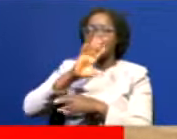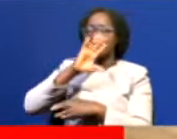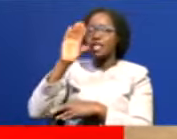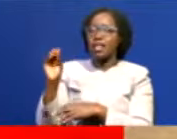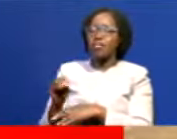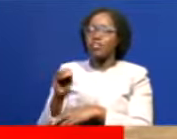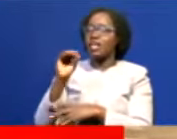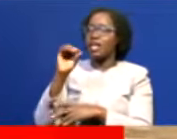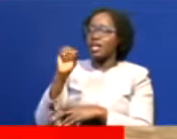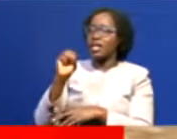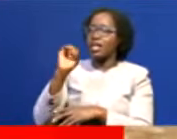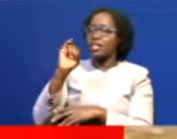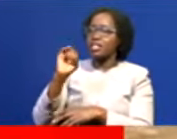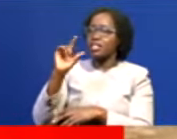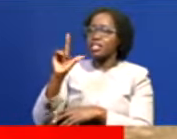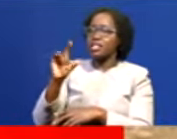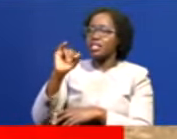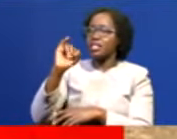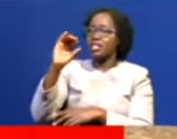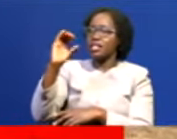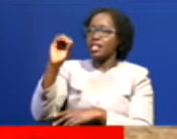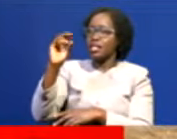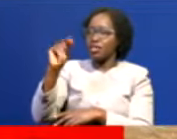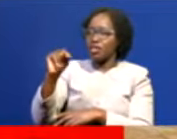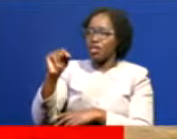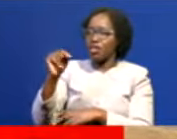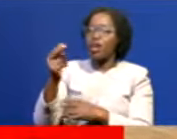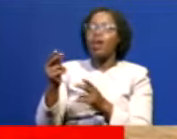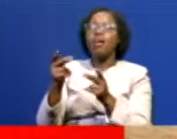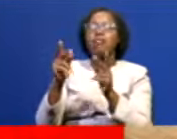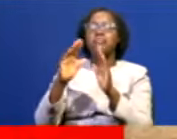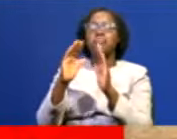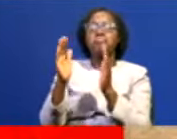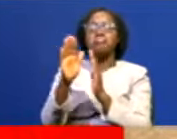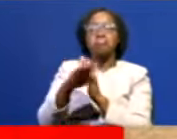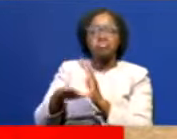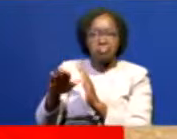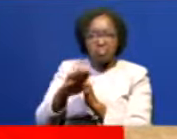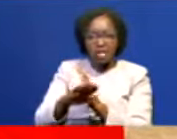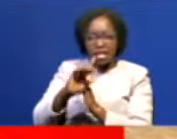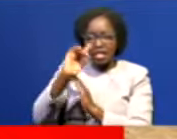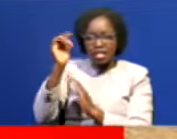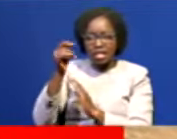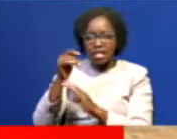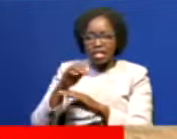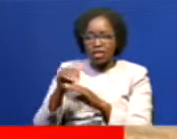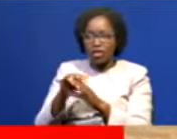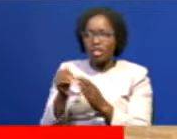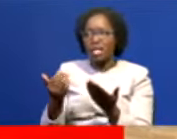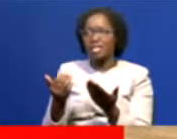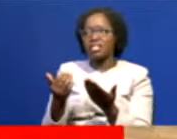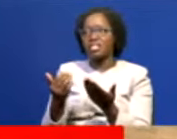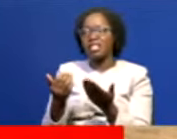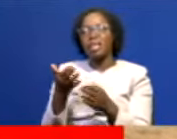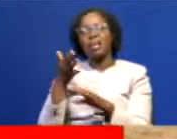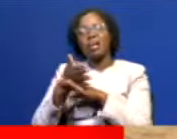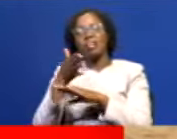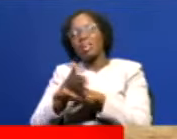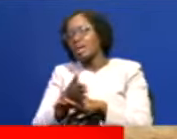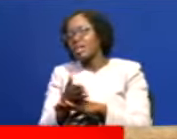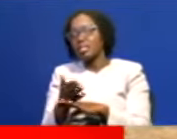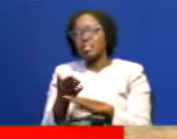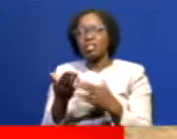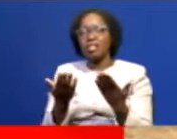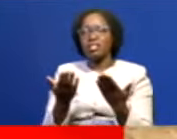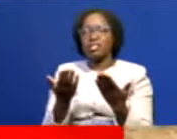Silicon Valley, and mostly Kenyans had considered it or called it as a white elephant. And